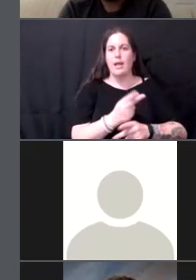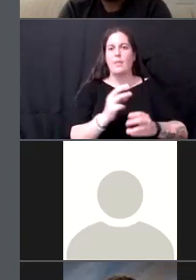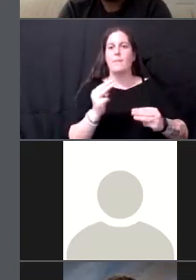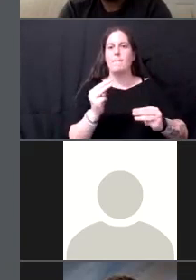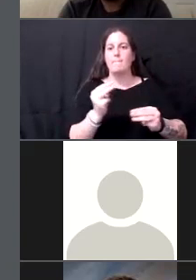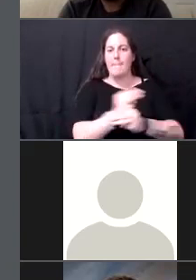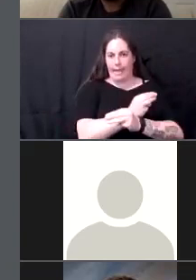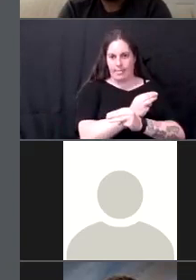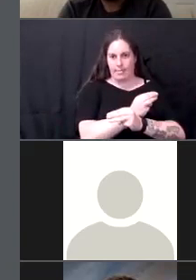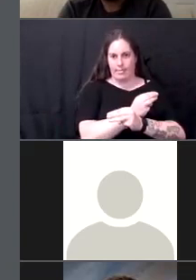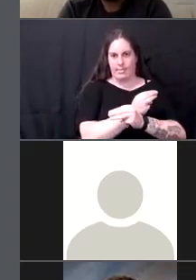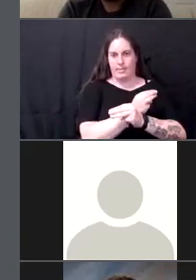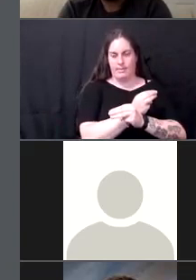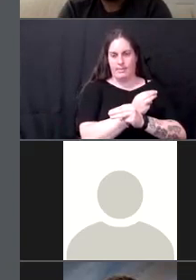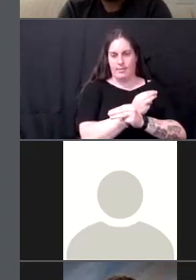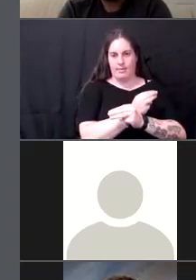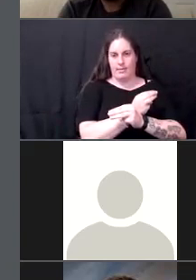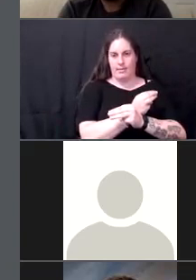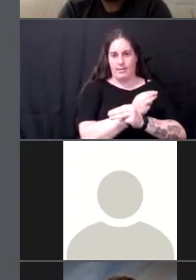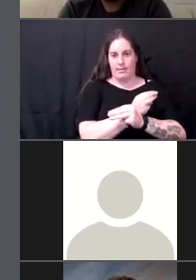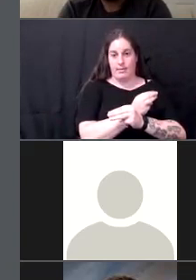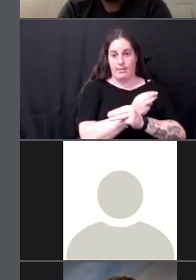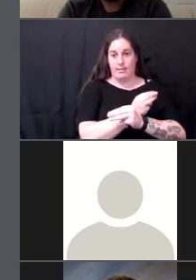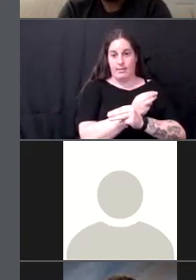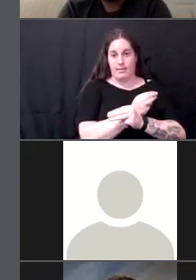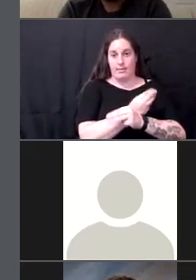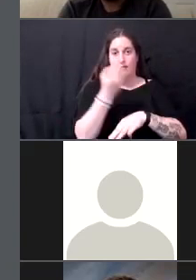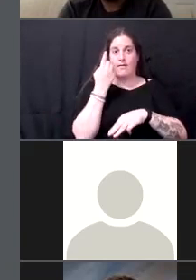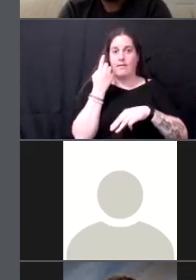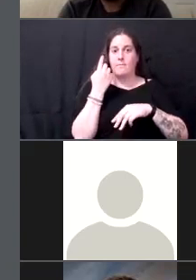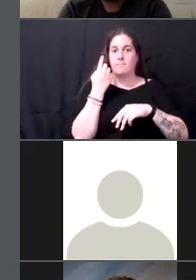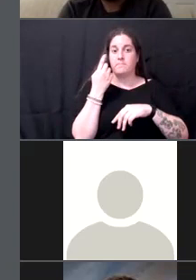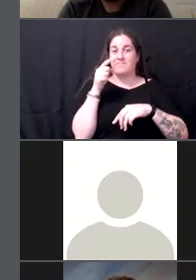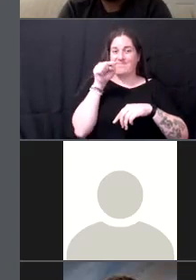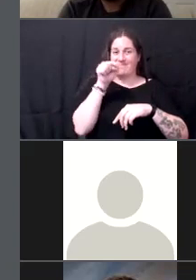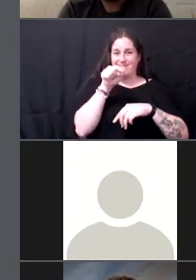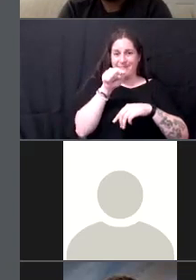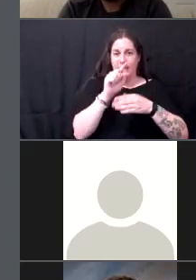extremely powerful. Okay. And this law